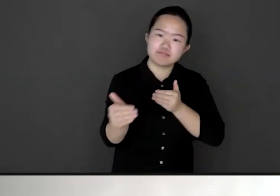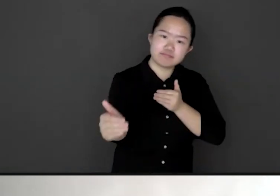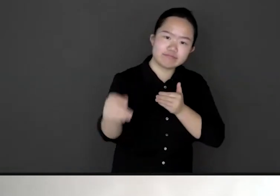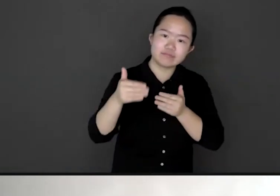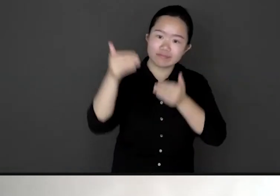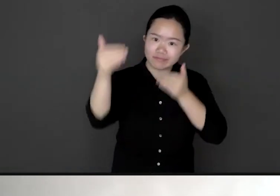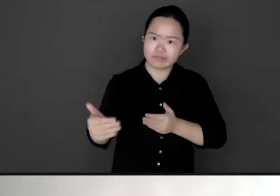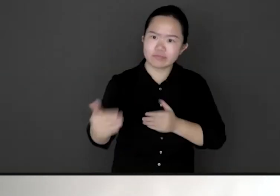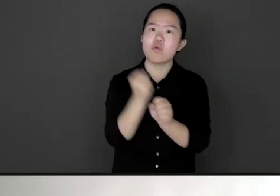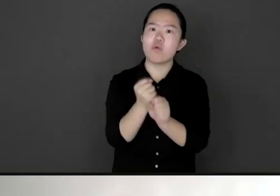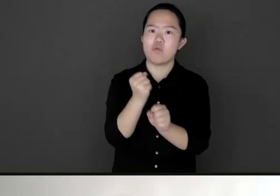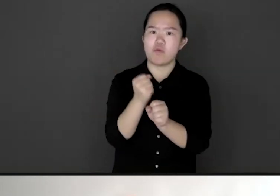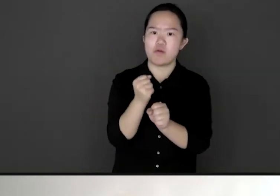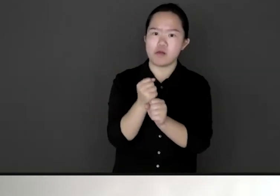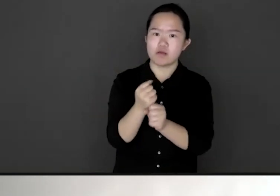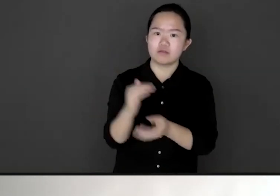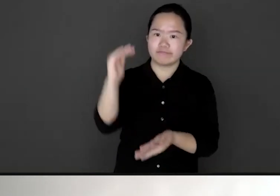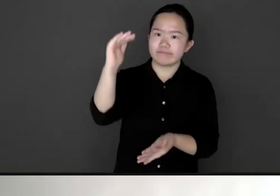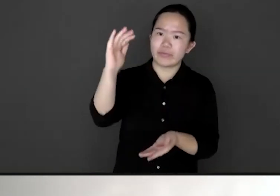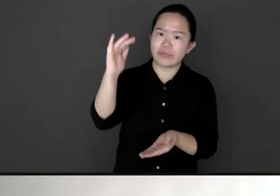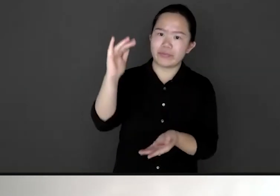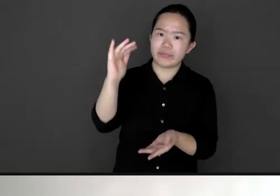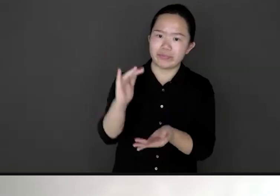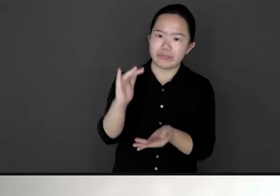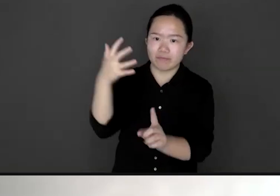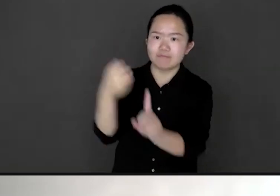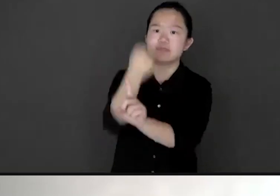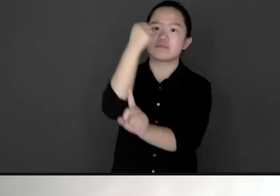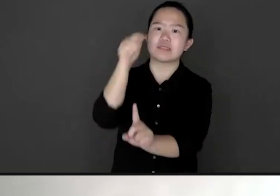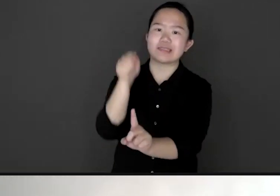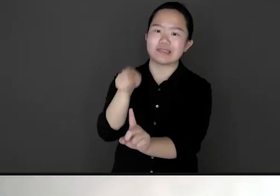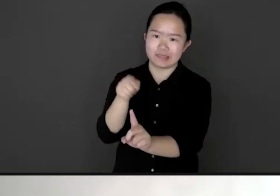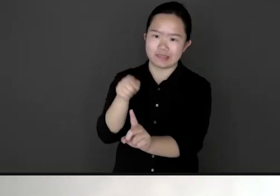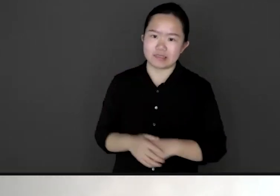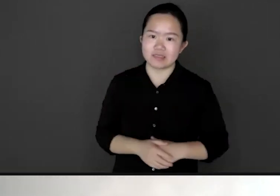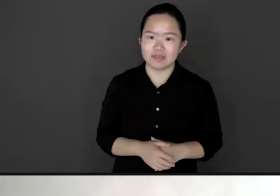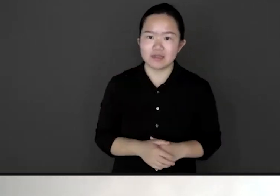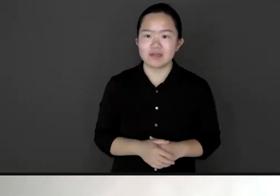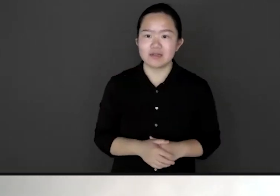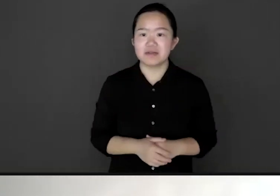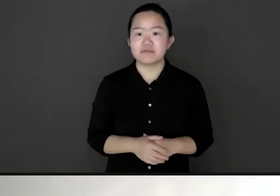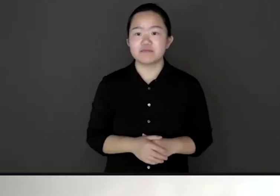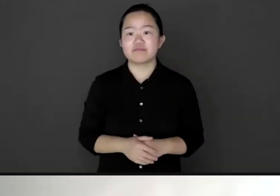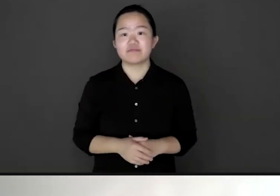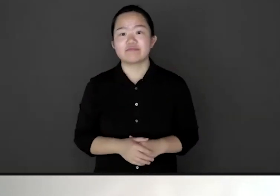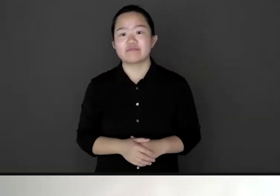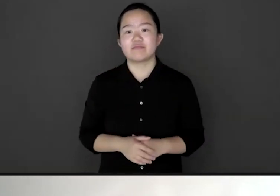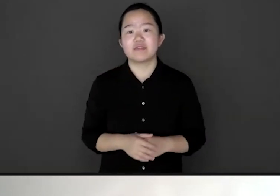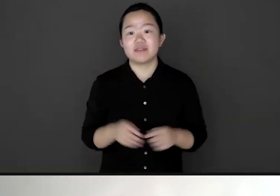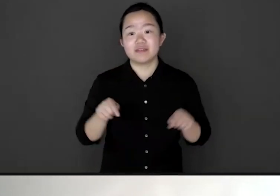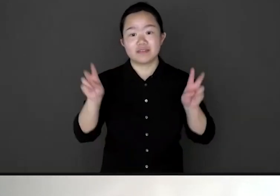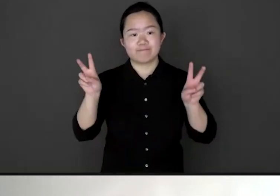there a possibility that we could reach something that is kind of a good enough level of accessibility without, so that we get